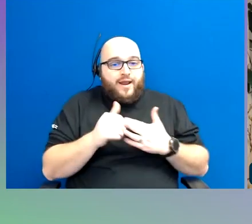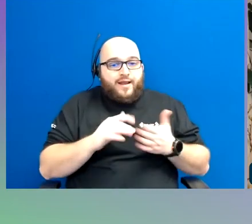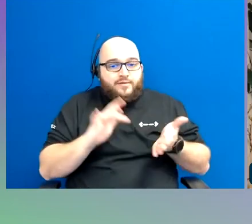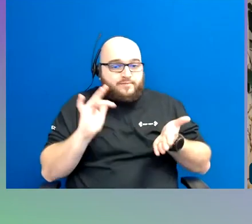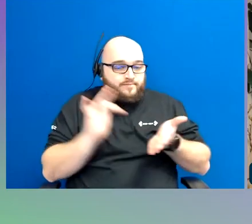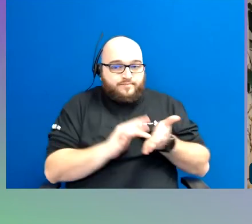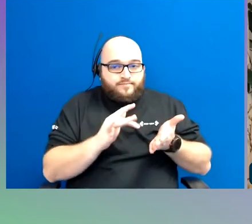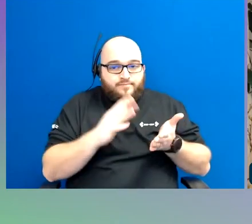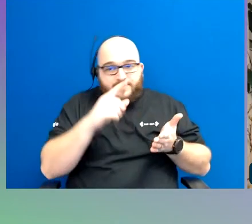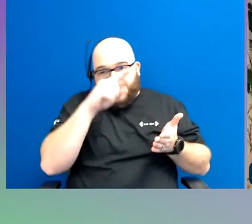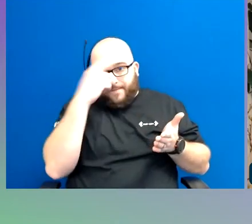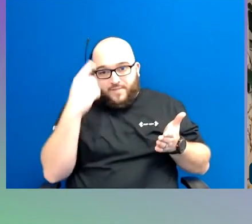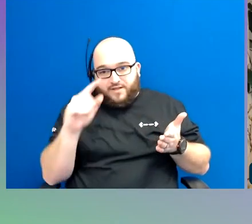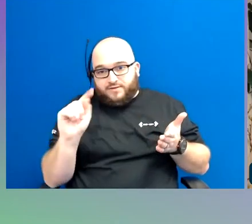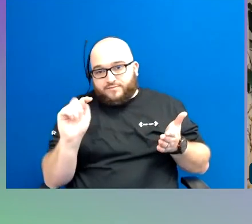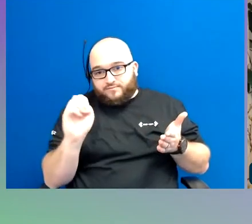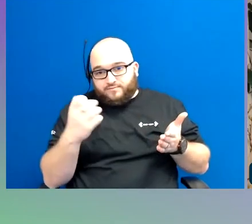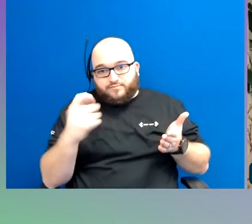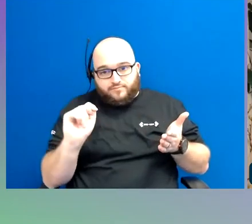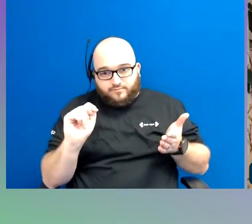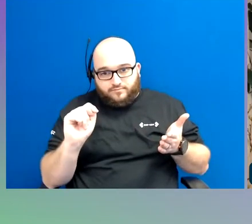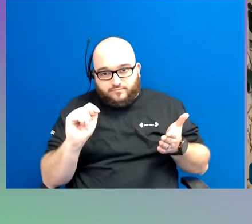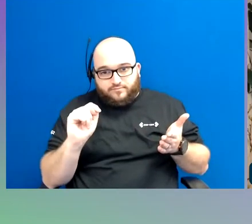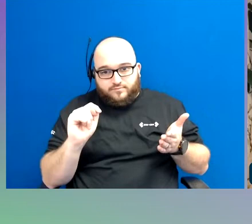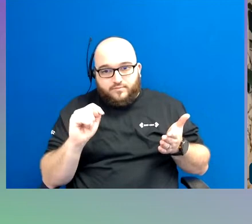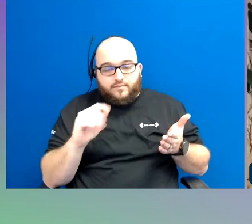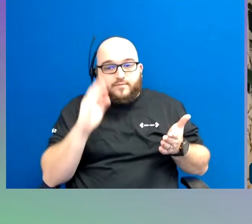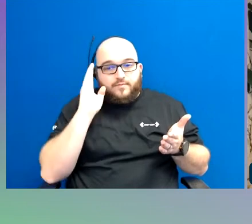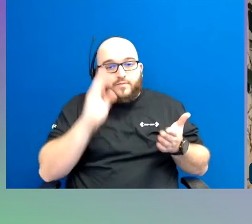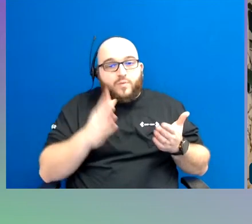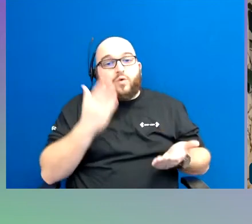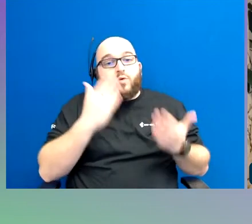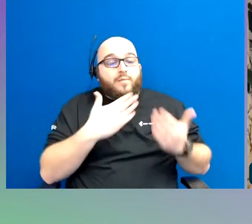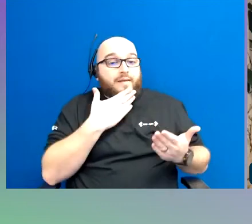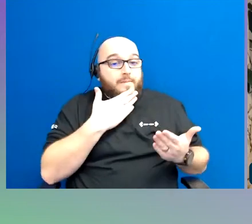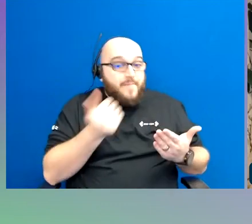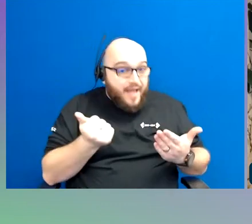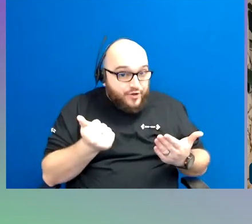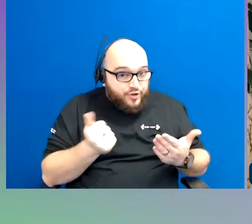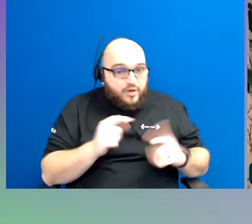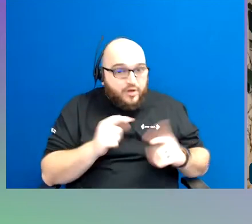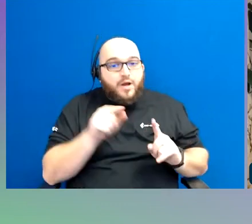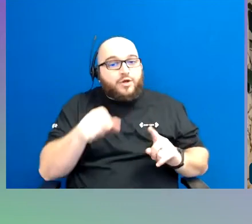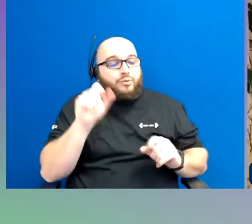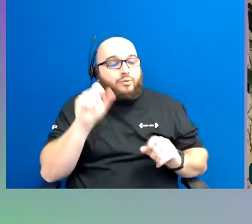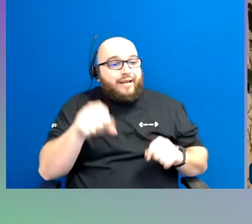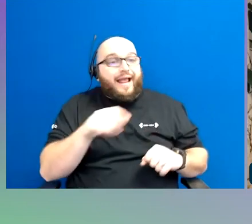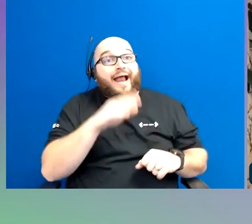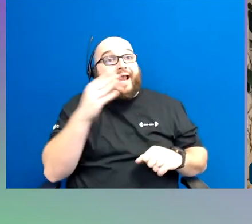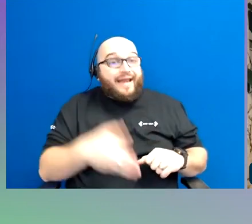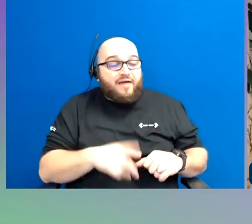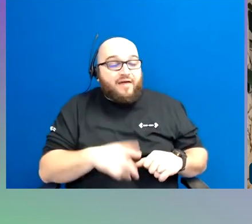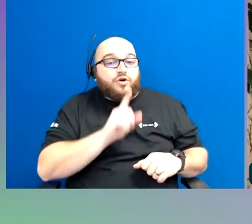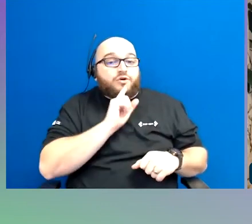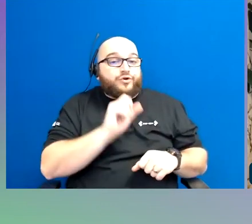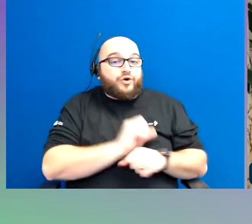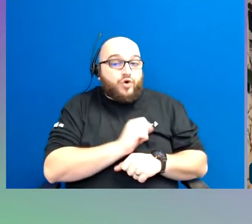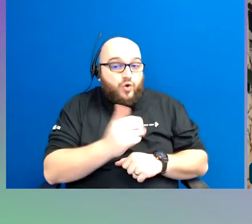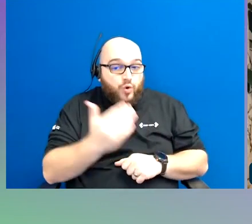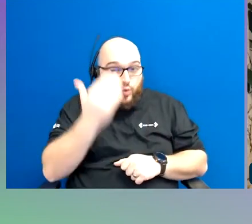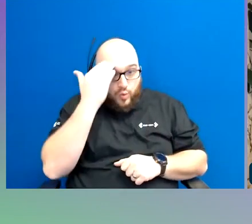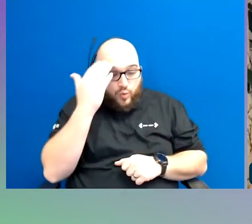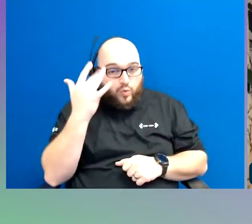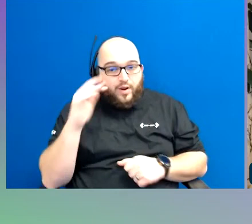a black text, it's probably going to be better. But you can never be sure, because it's like Outlook